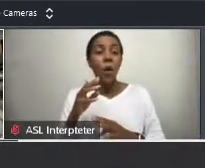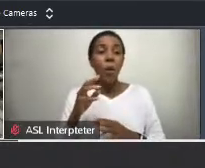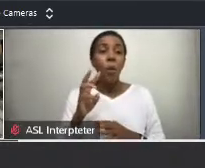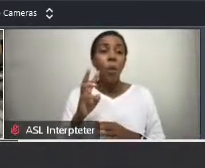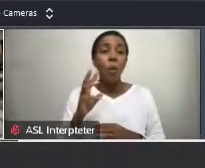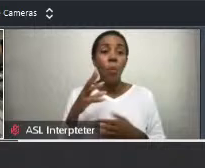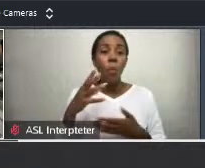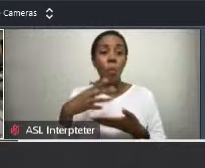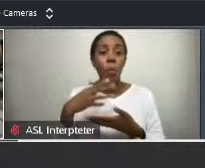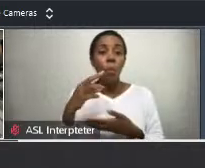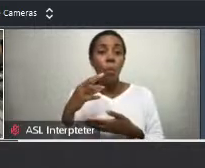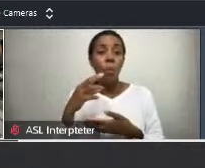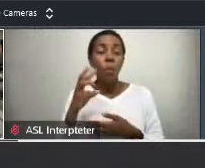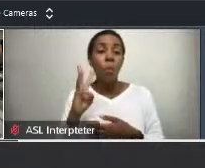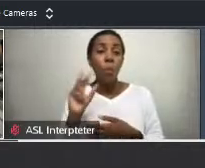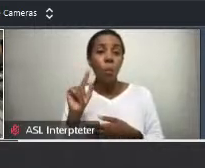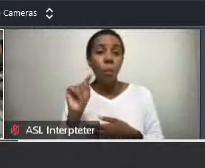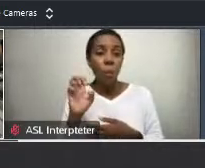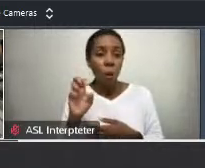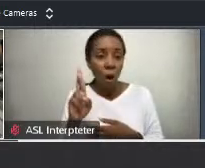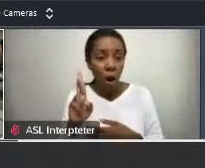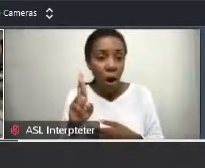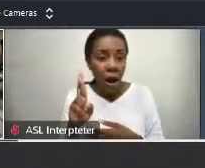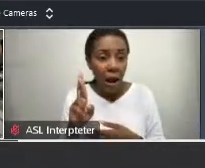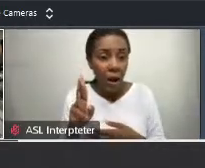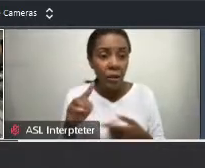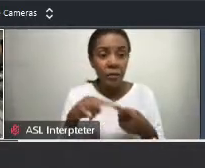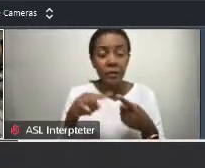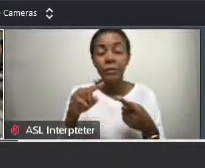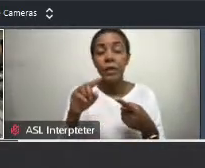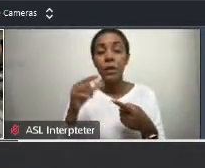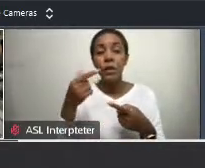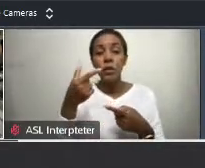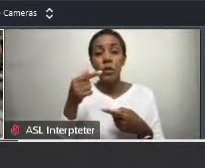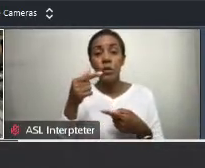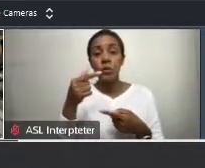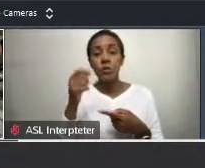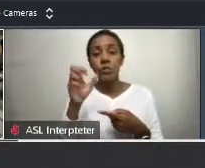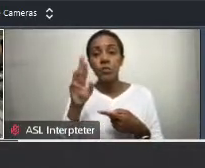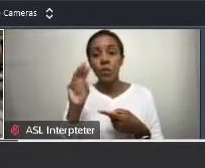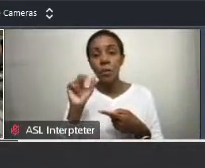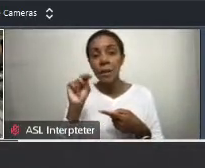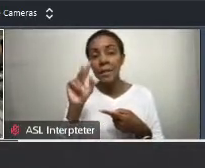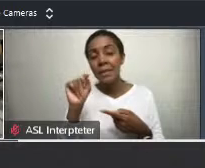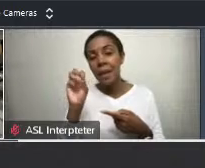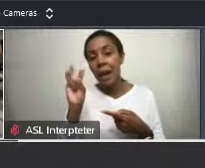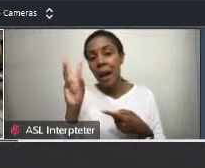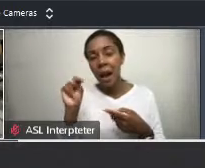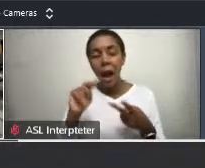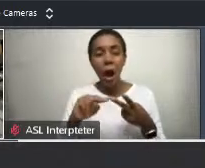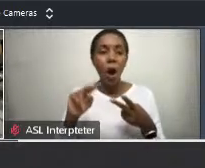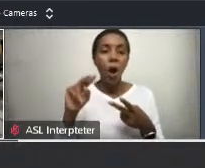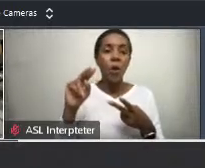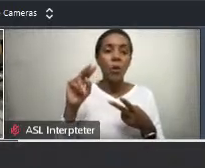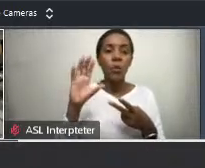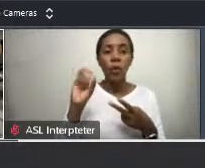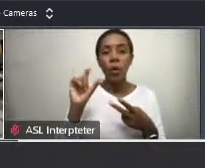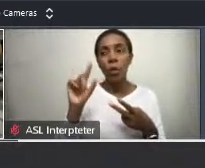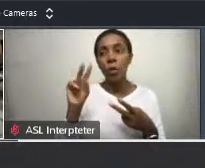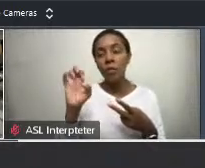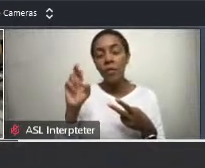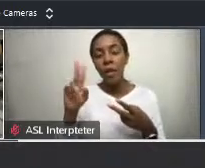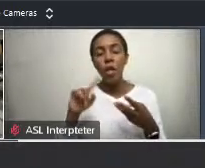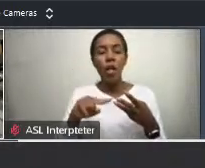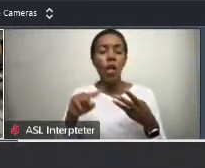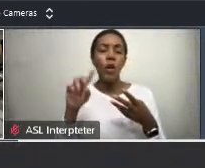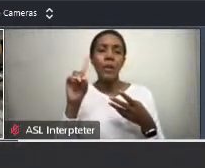Germantown, portions of Bartlett, portions of Collierville, portions of Lakeland, portions of Horn Lake, Mississippi, in DeSoto County, and